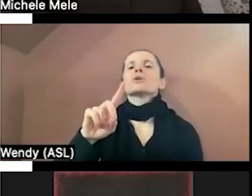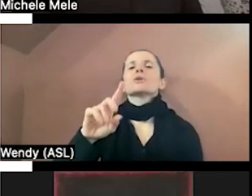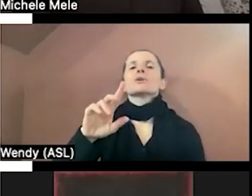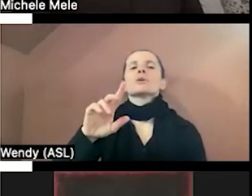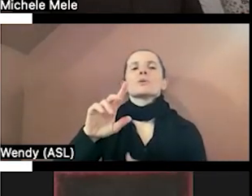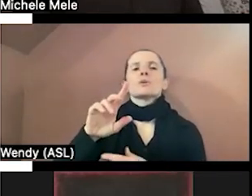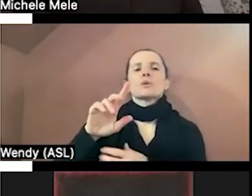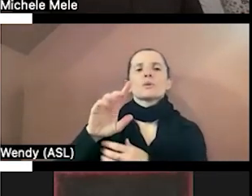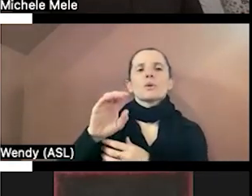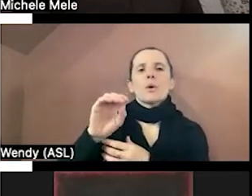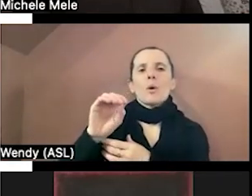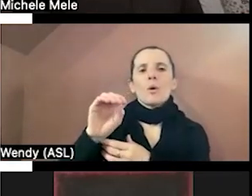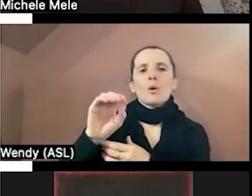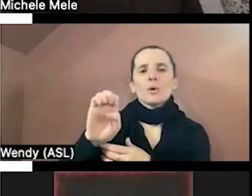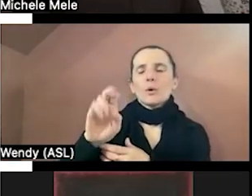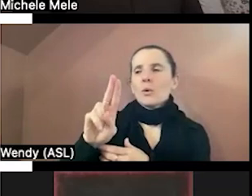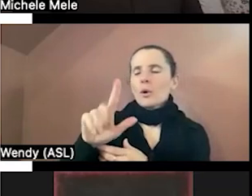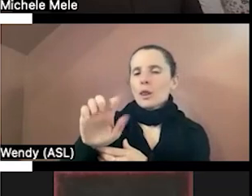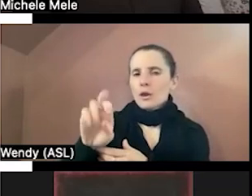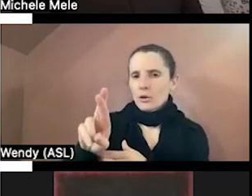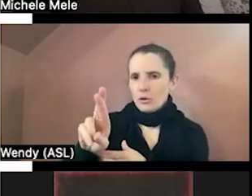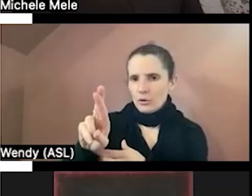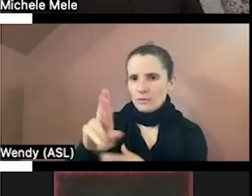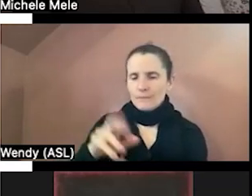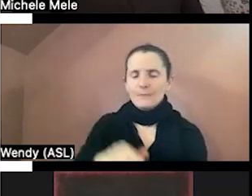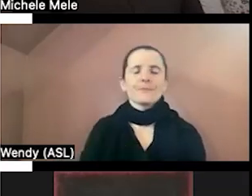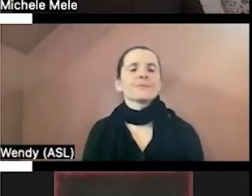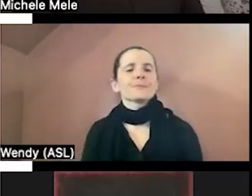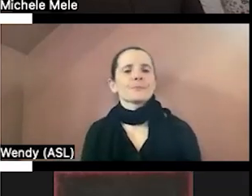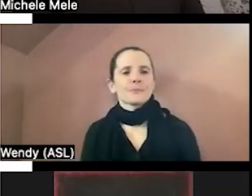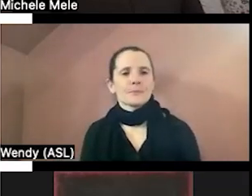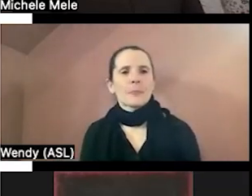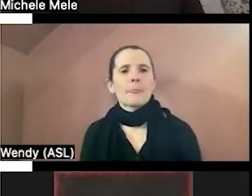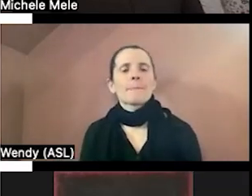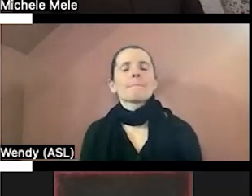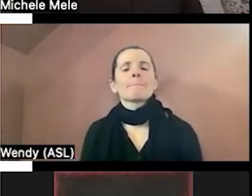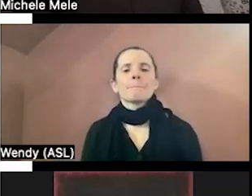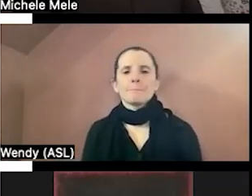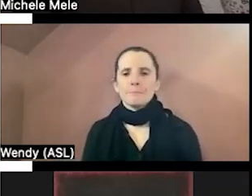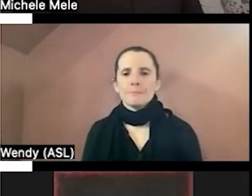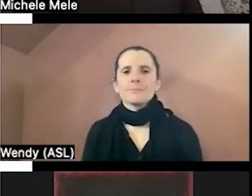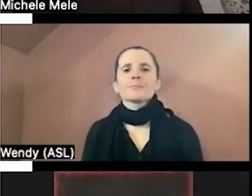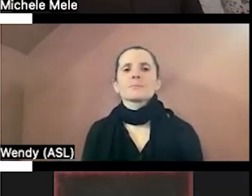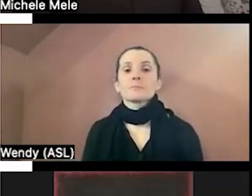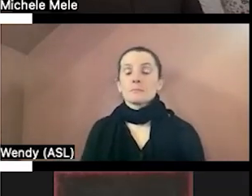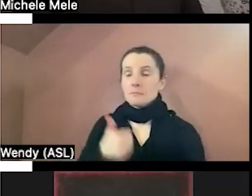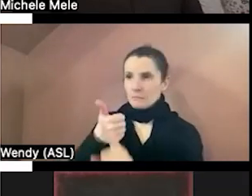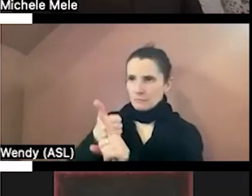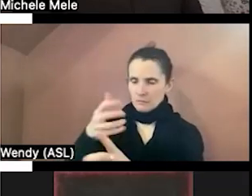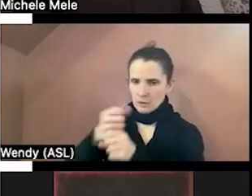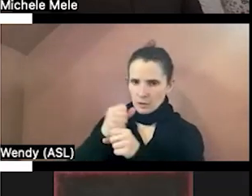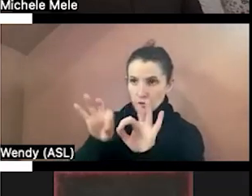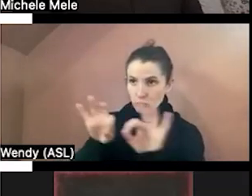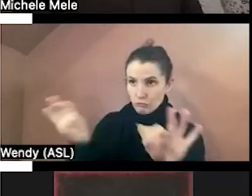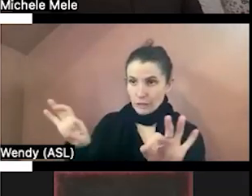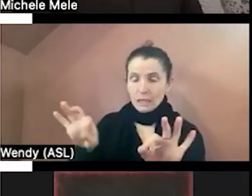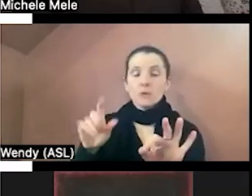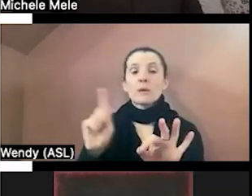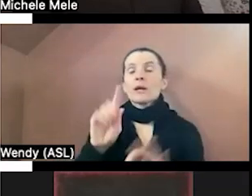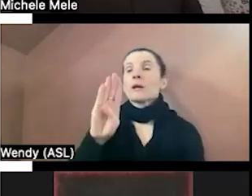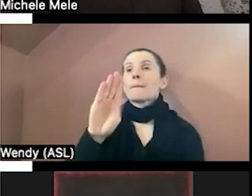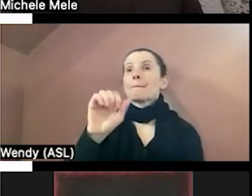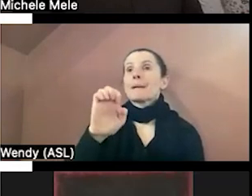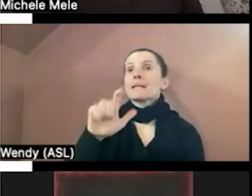clarity, I'll just say Euler. After getting a degree in Basel, his hometown in the northwest